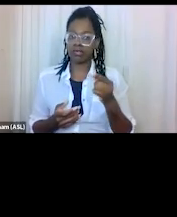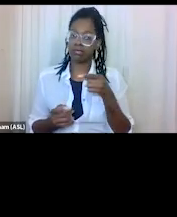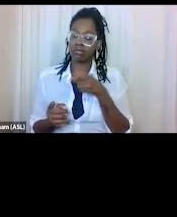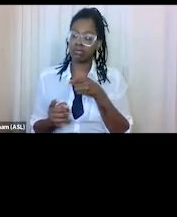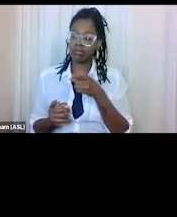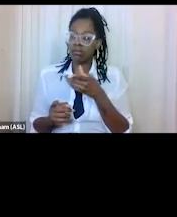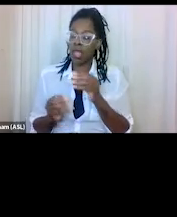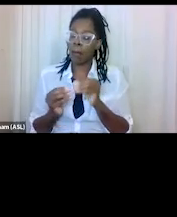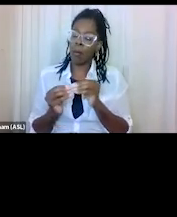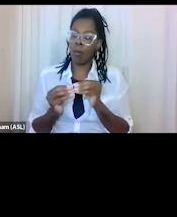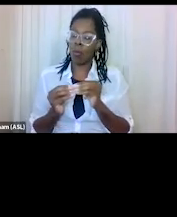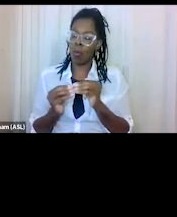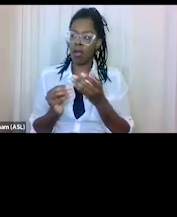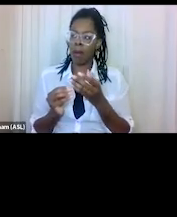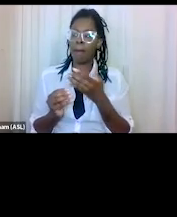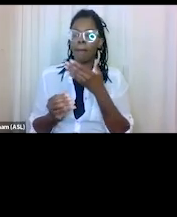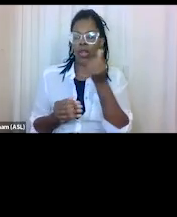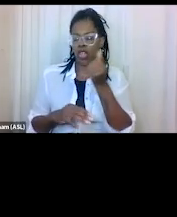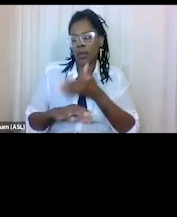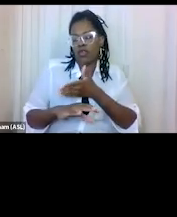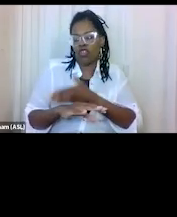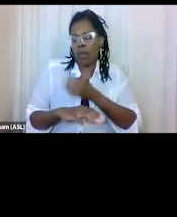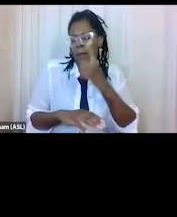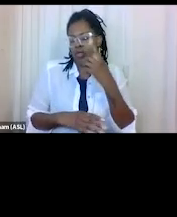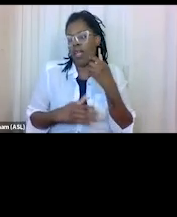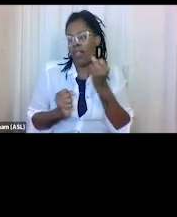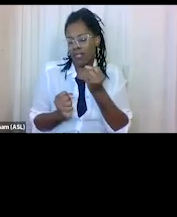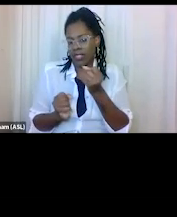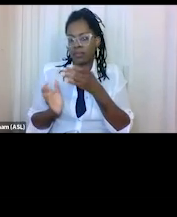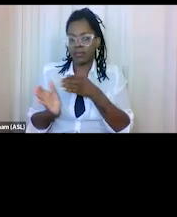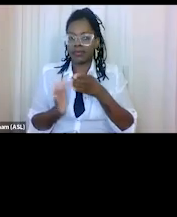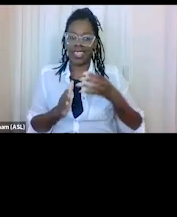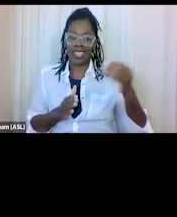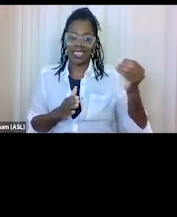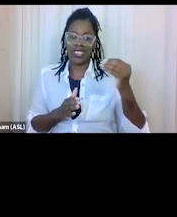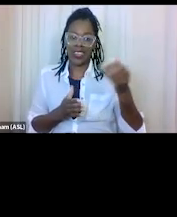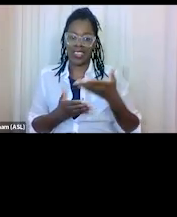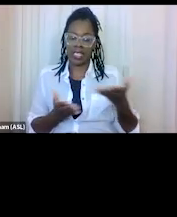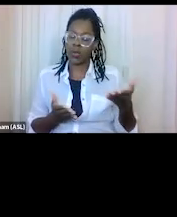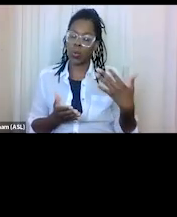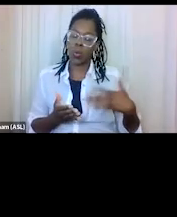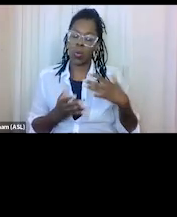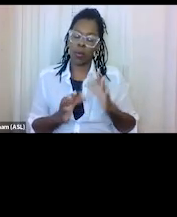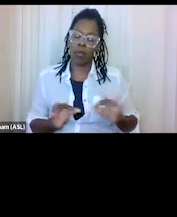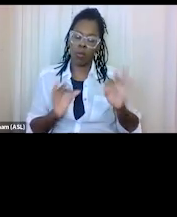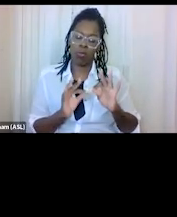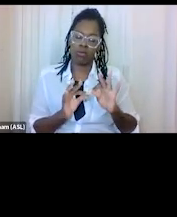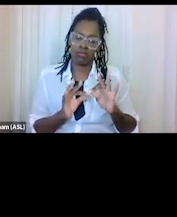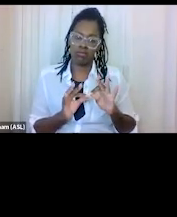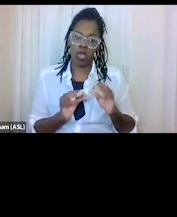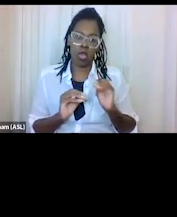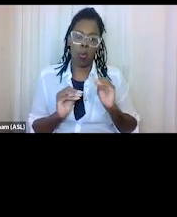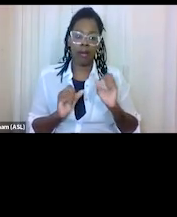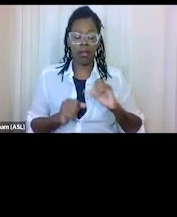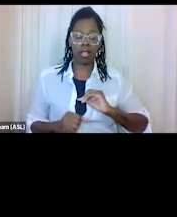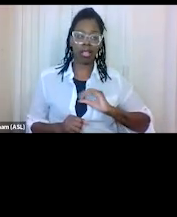health outcomes and lower risk for suicide. External factors, though, are critically important. Nobody's going to self-esteem their way